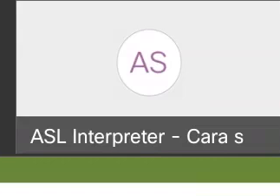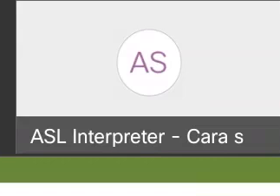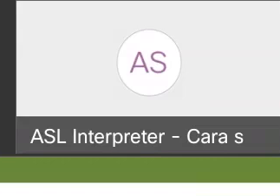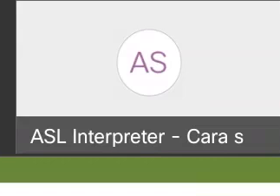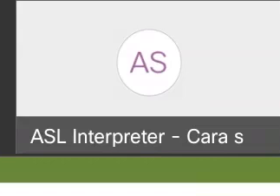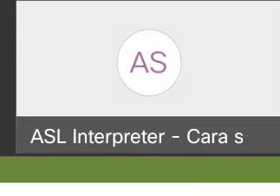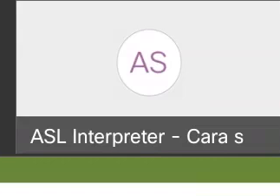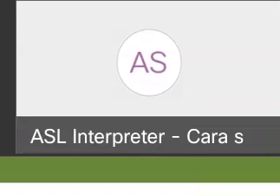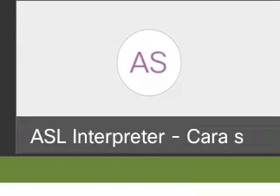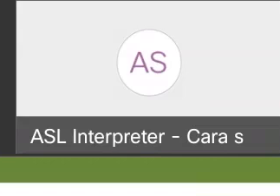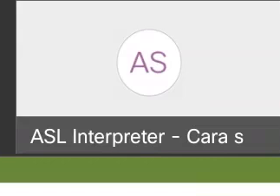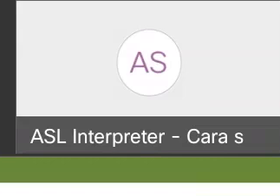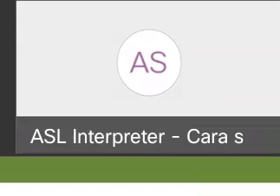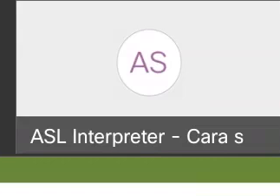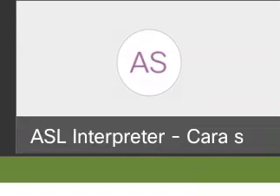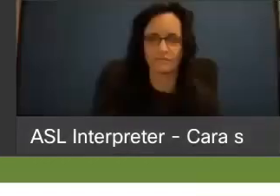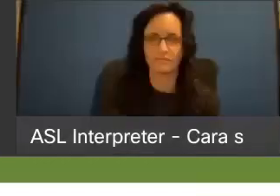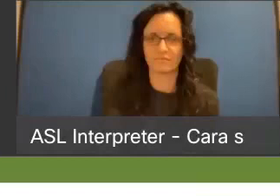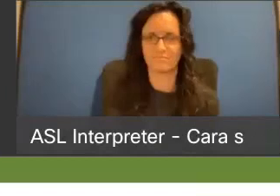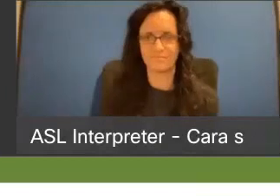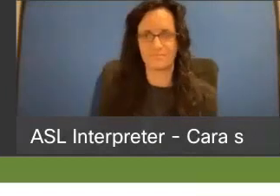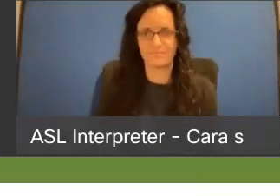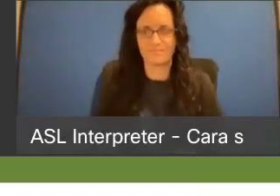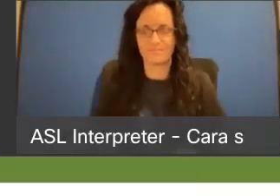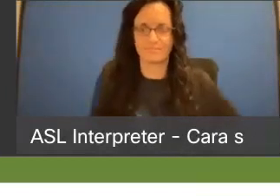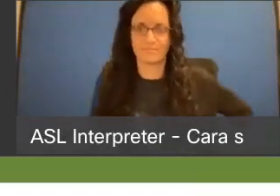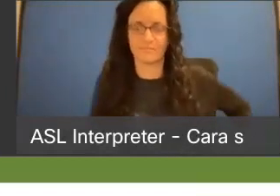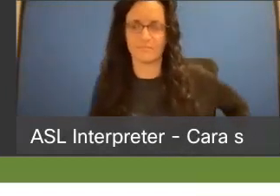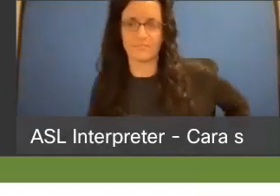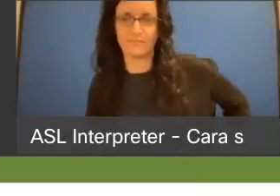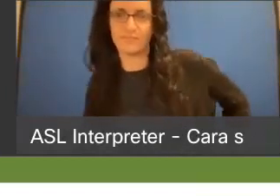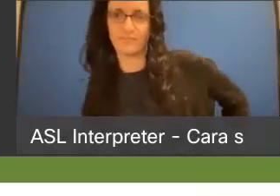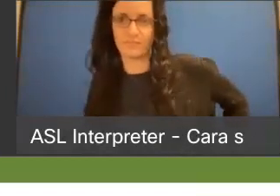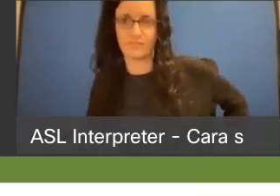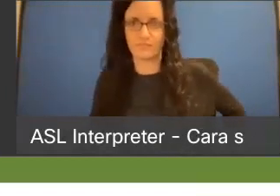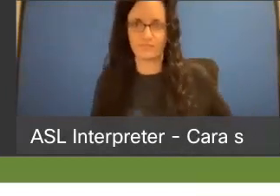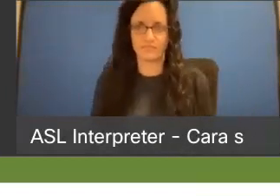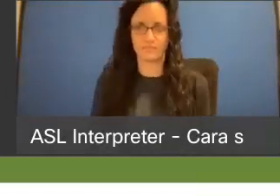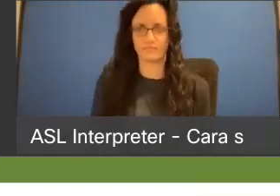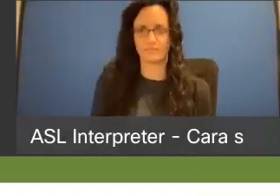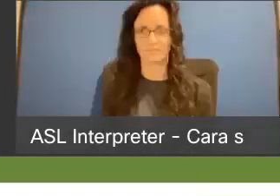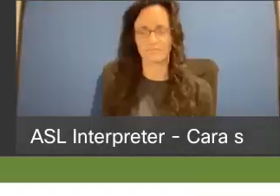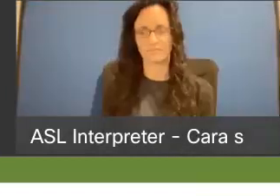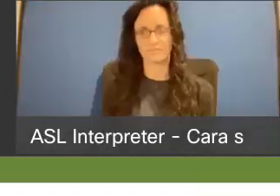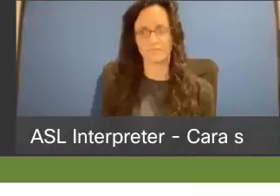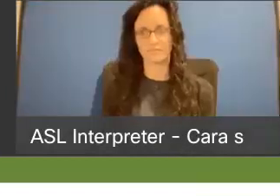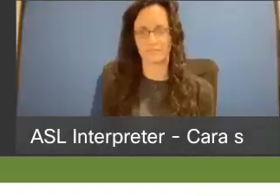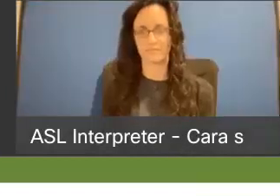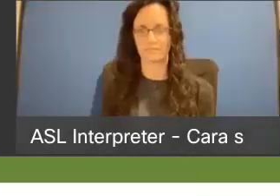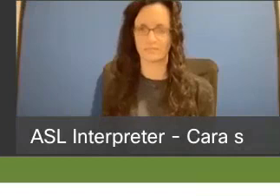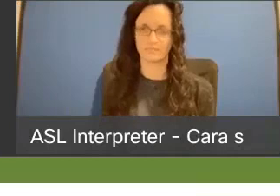often clinicians, social workers, people, that we're talking about keeping the kids we work with safe, keeping the adults we work with, figuring